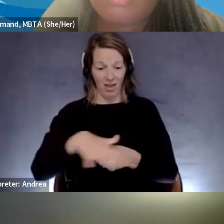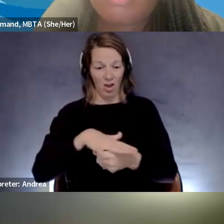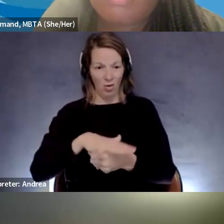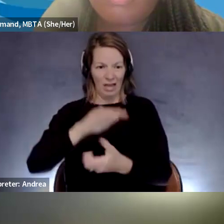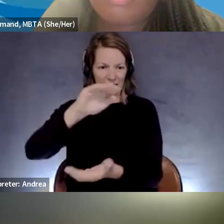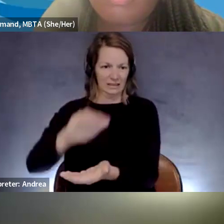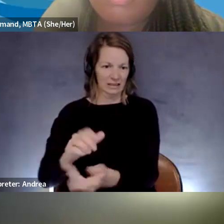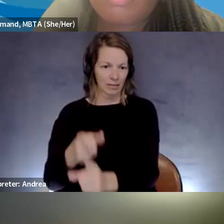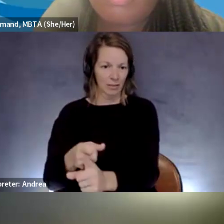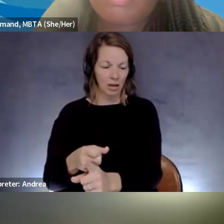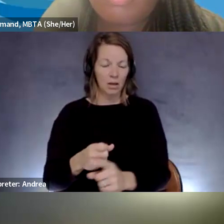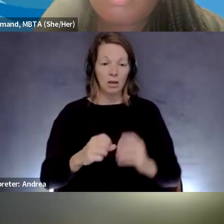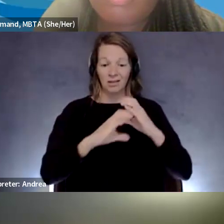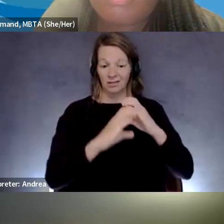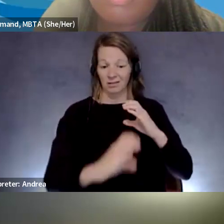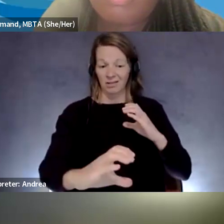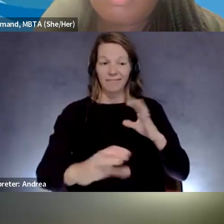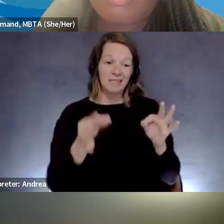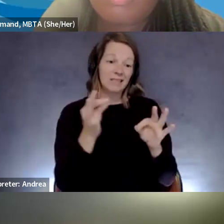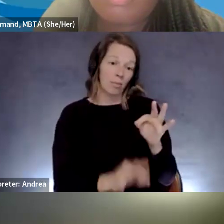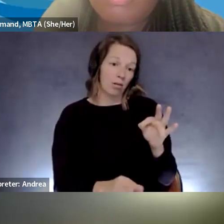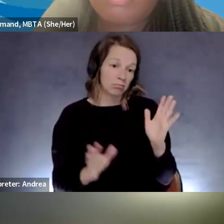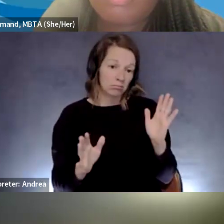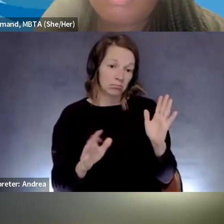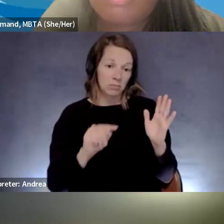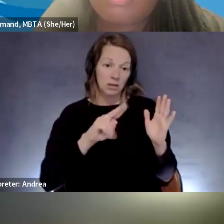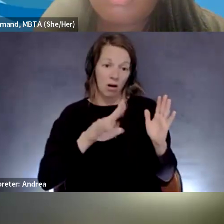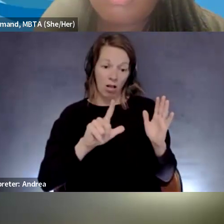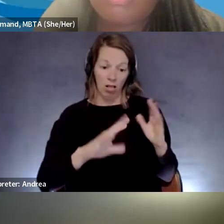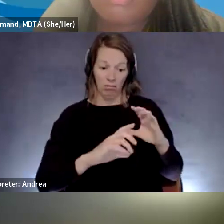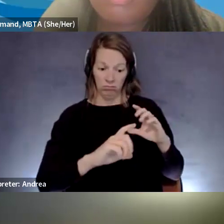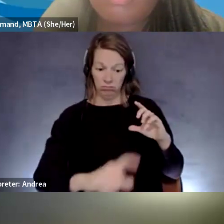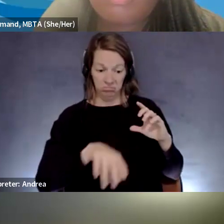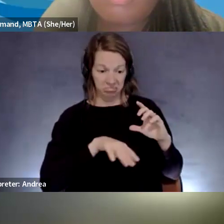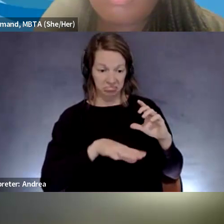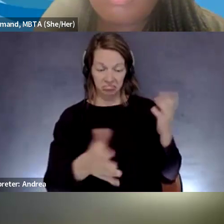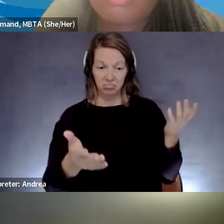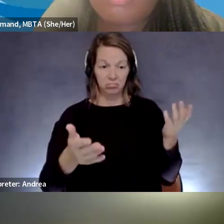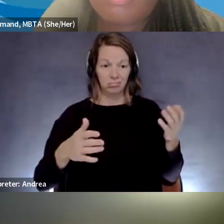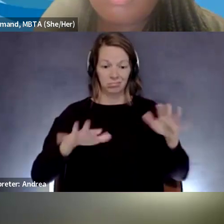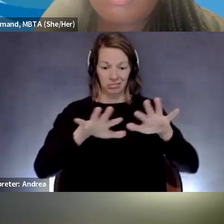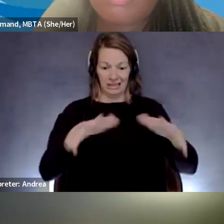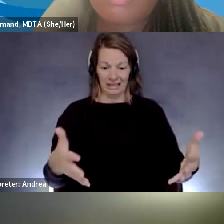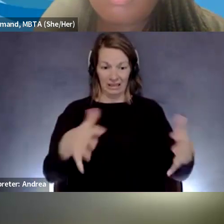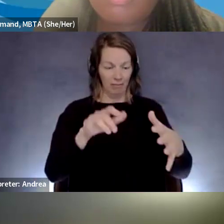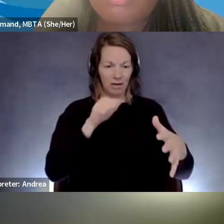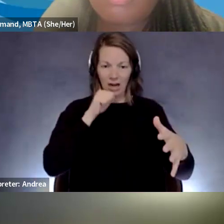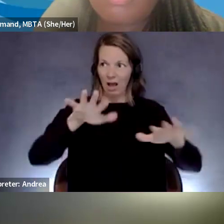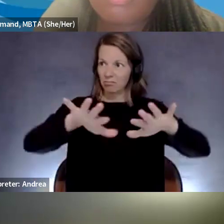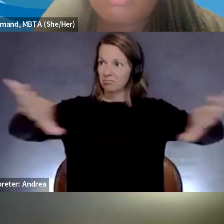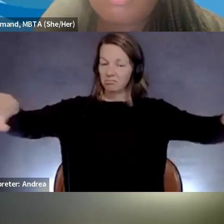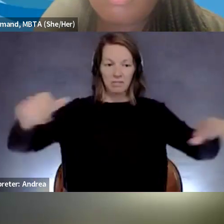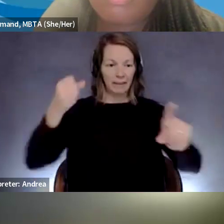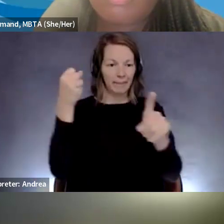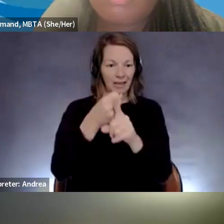is it's generally pretty simple from a tunnel perspective. It's mostly on the outside, not impacting the right-of-way